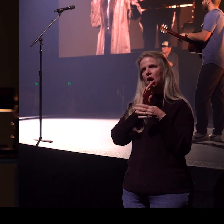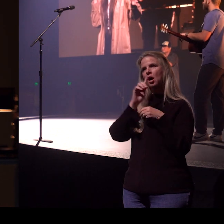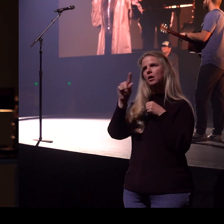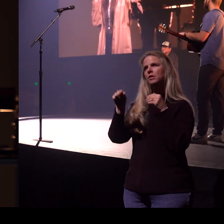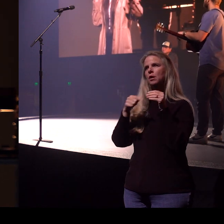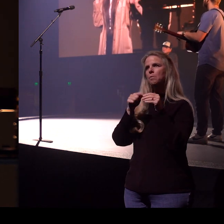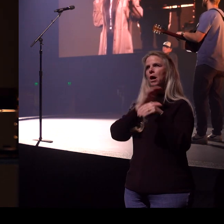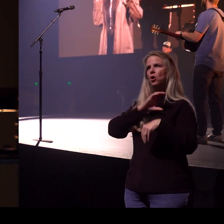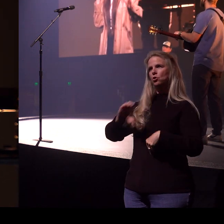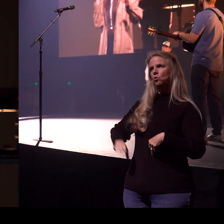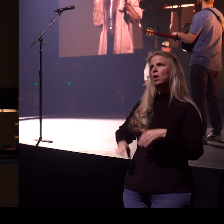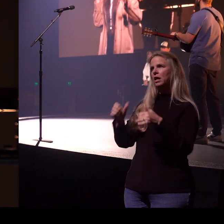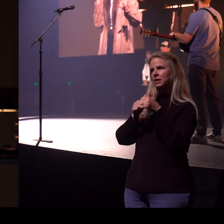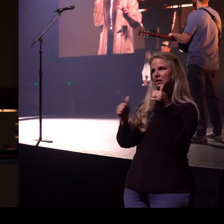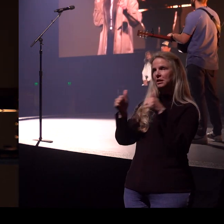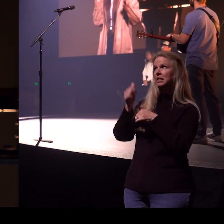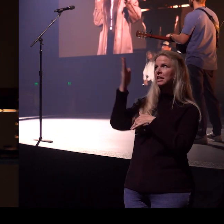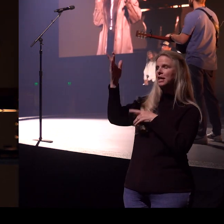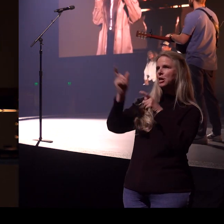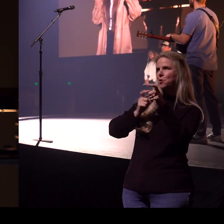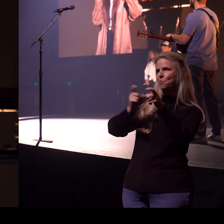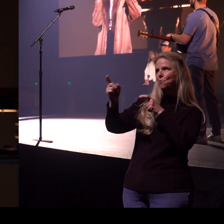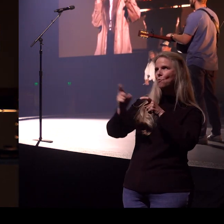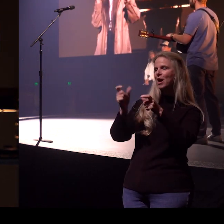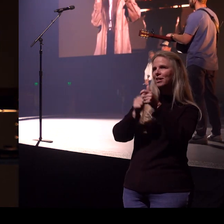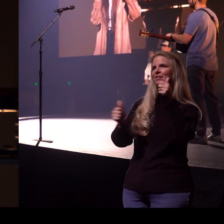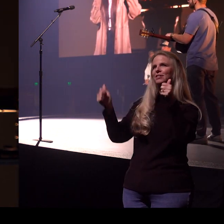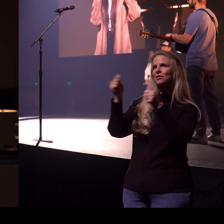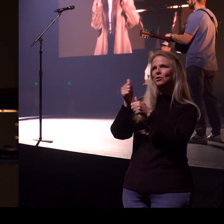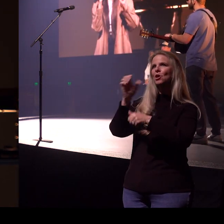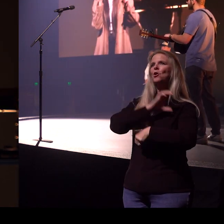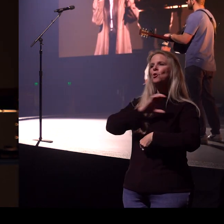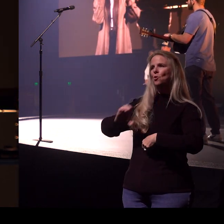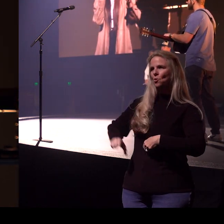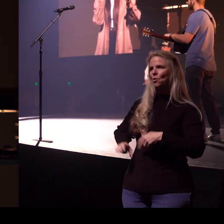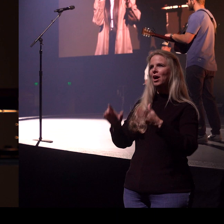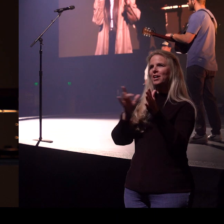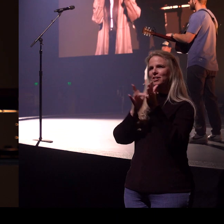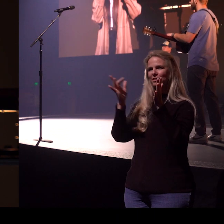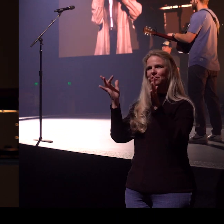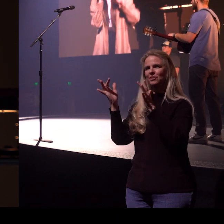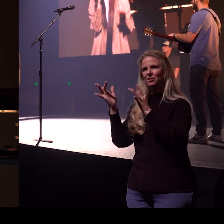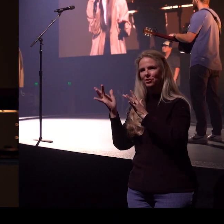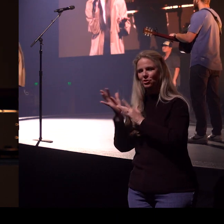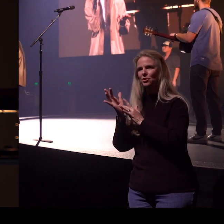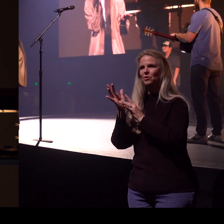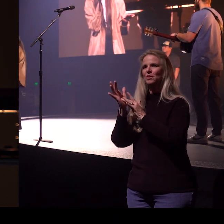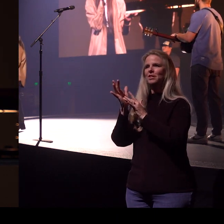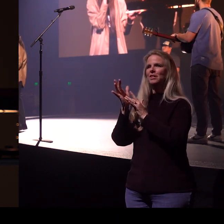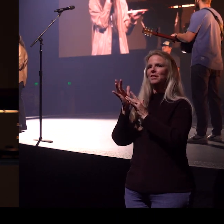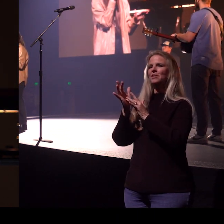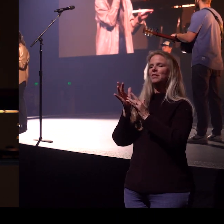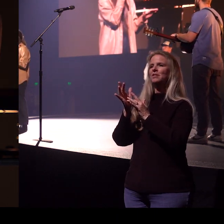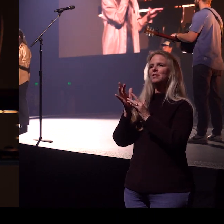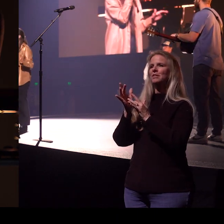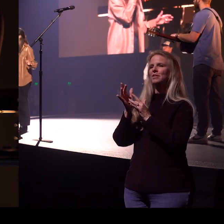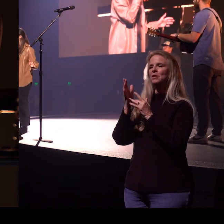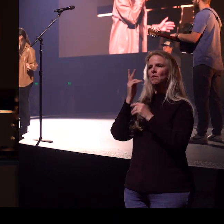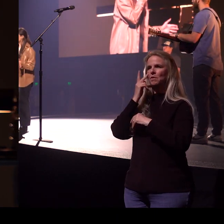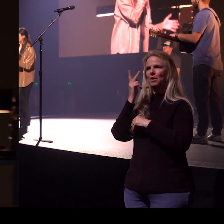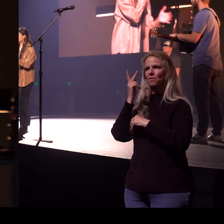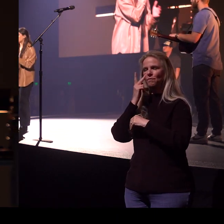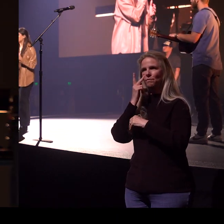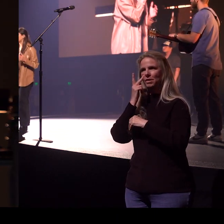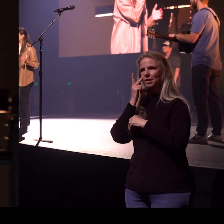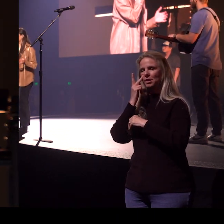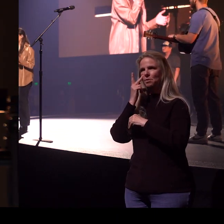Christ, that Christ reigns supreme. He, Christ Jesus, is the visible image of the invisible God, that he